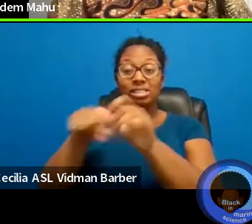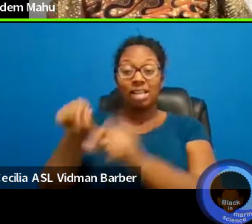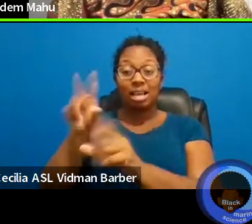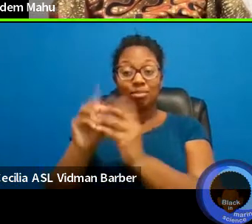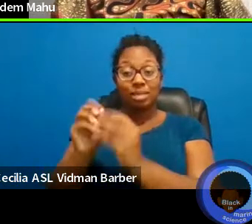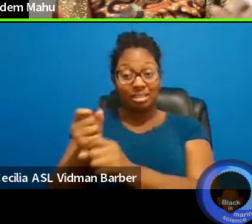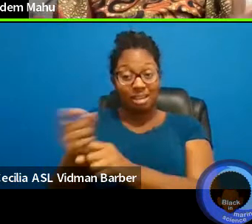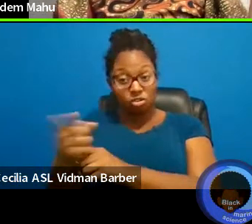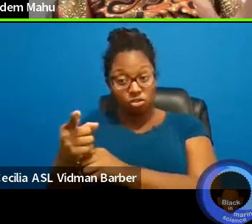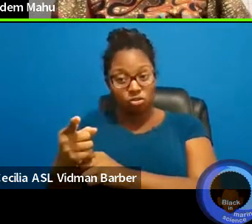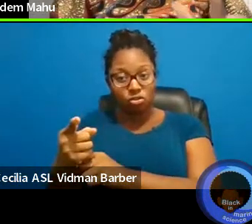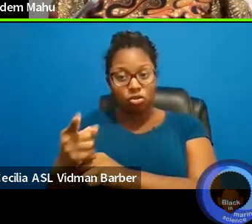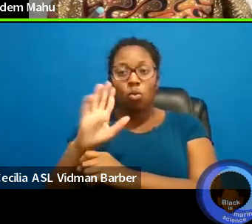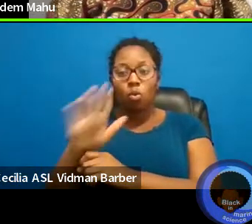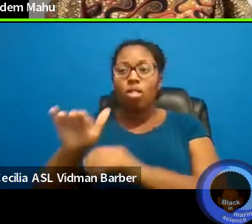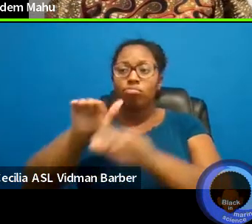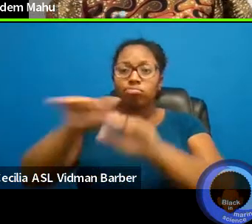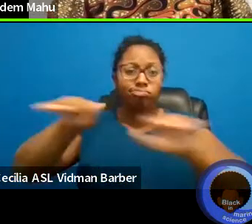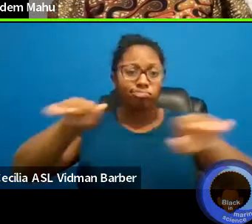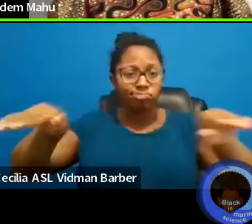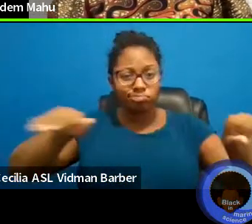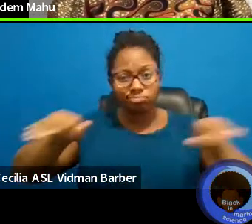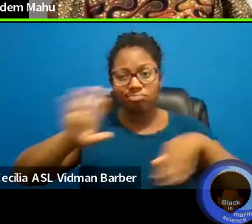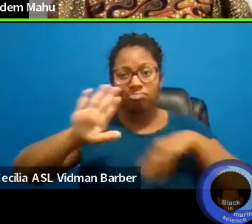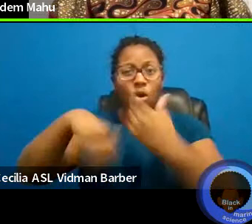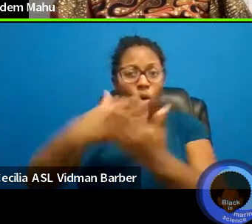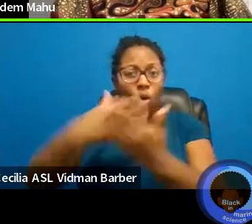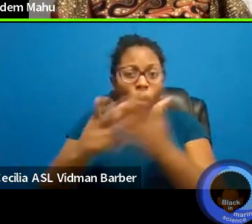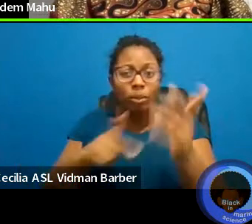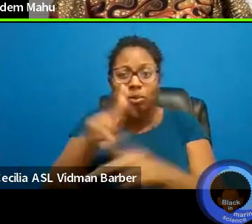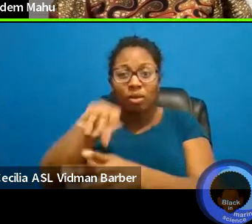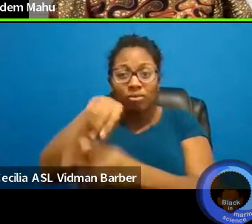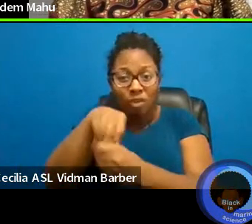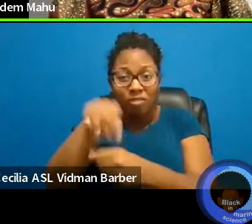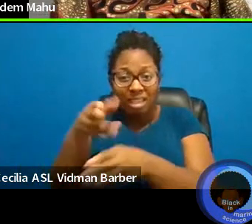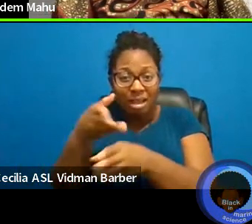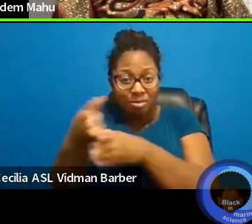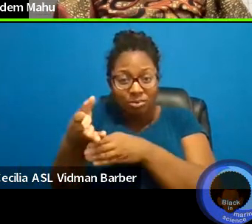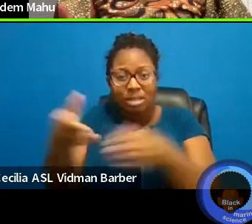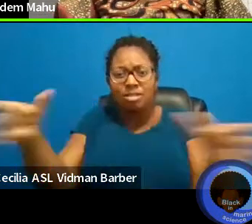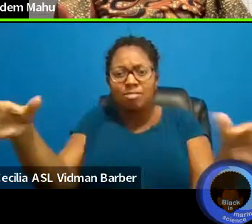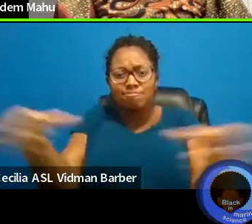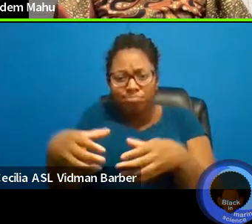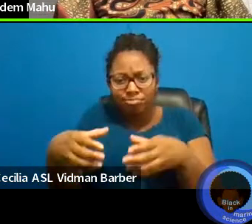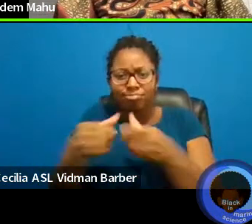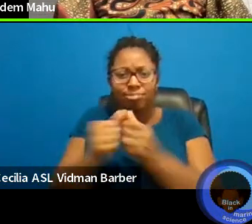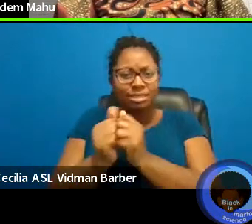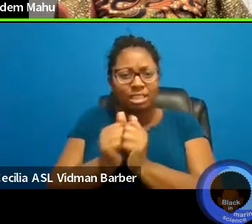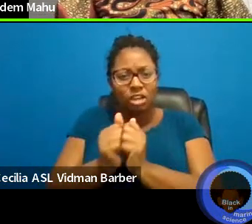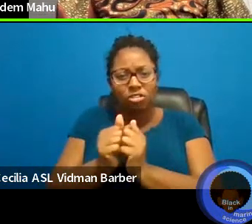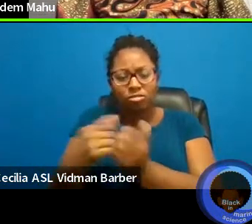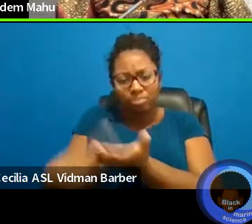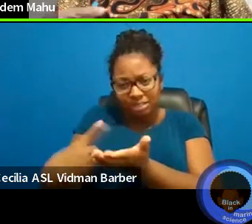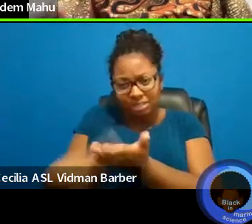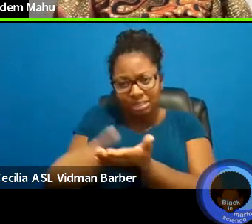bring together everybody who is doing something on marine science. We are looking at